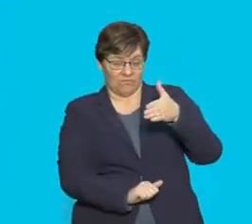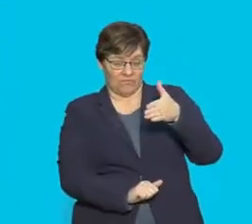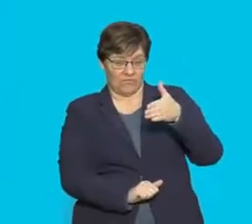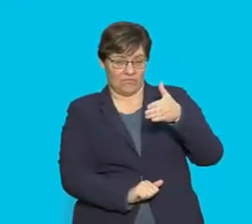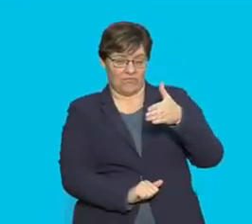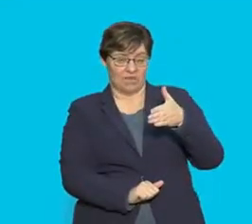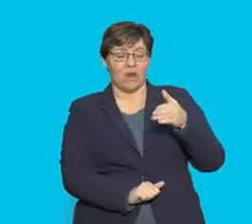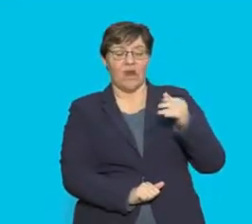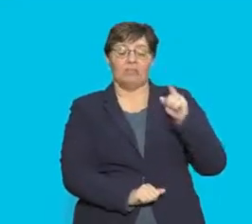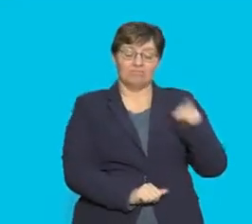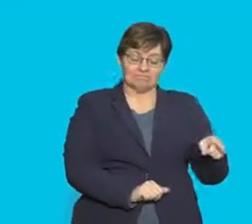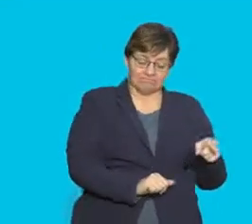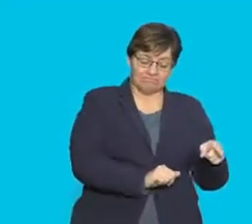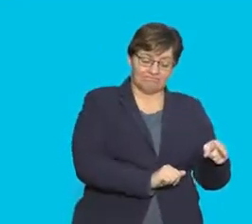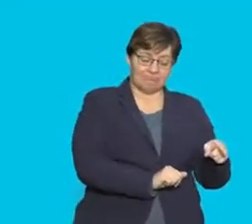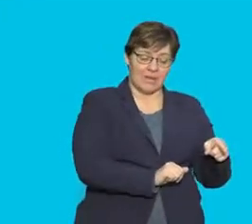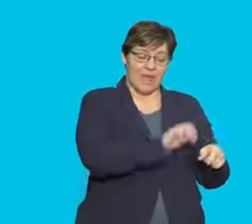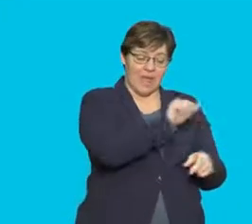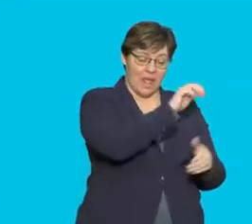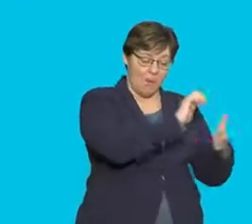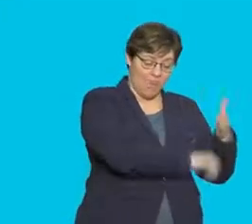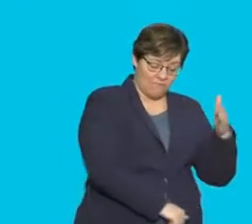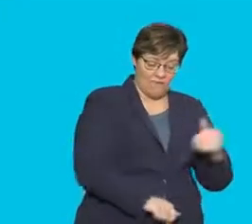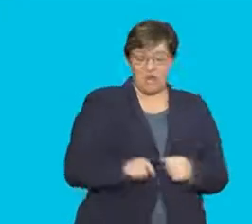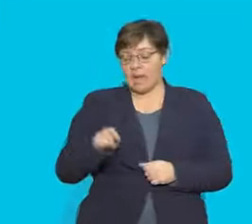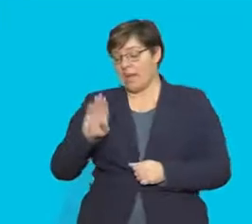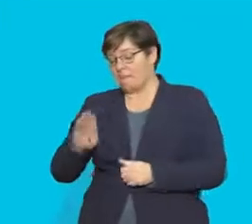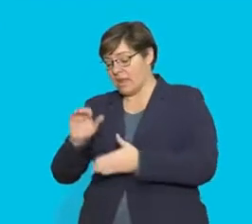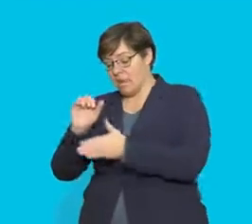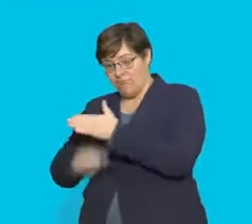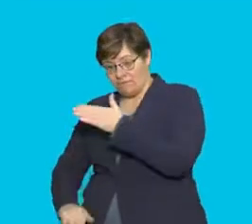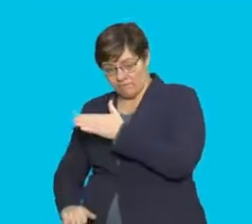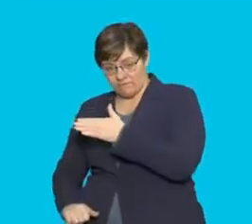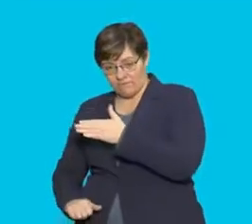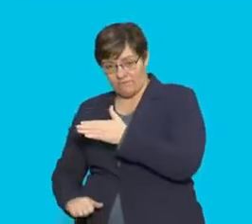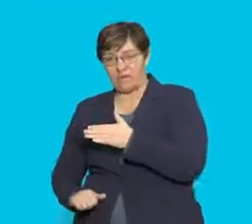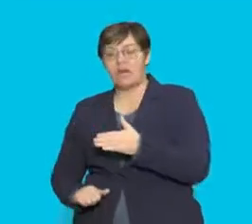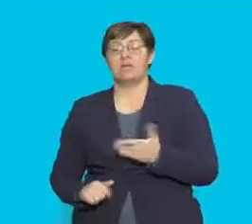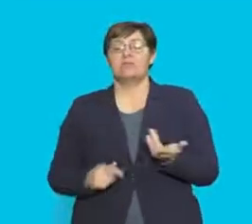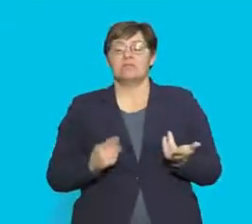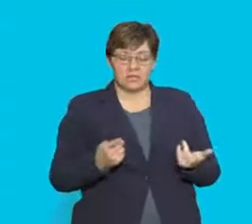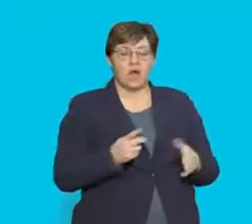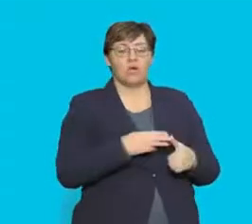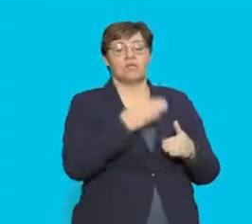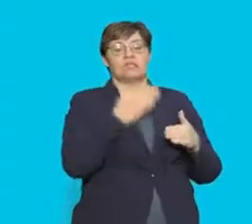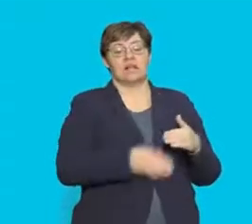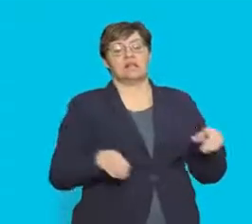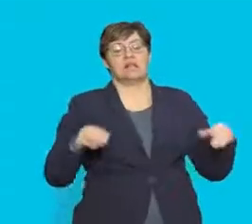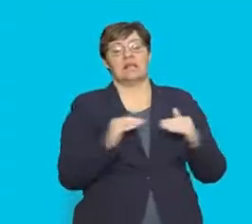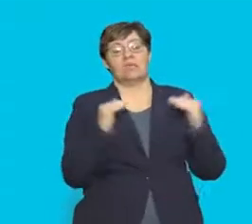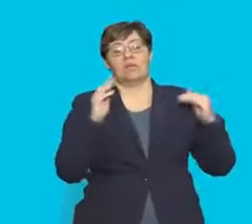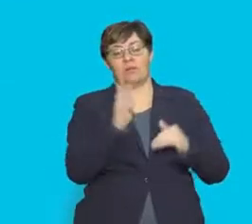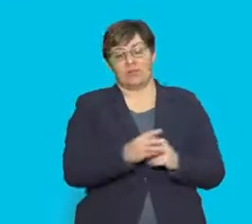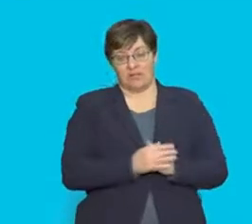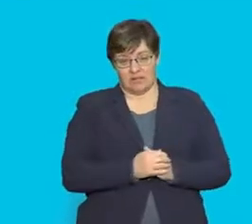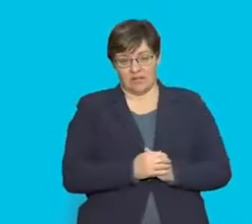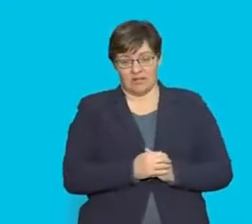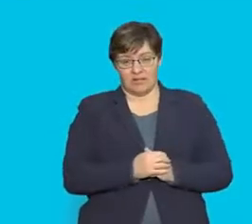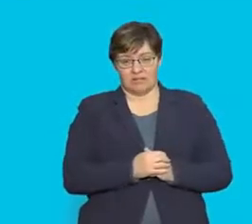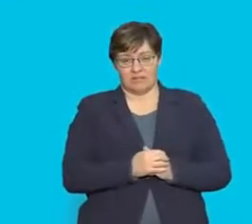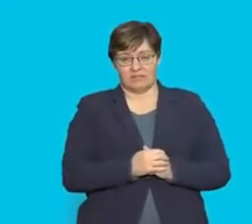from both sides of the inequality, or of the equality, I mean, the result is also going to be equal. So